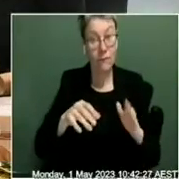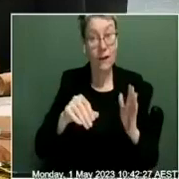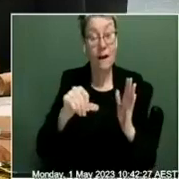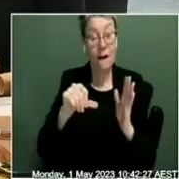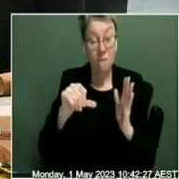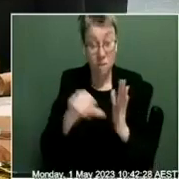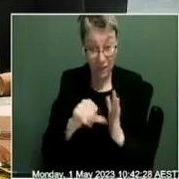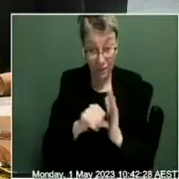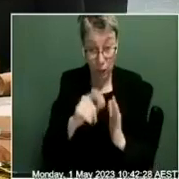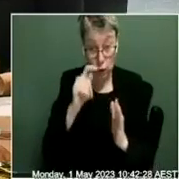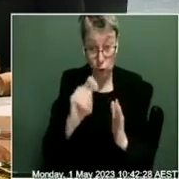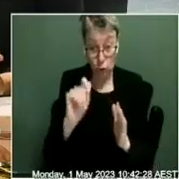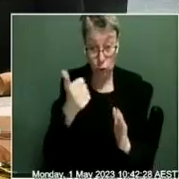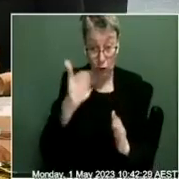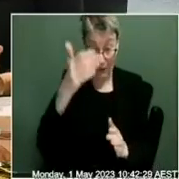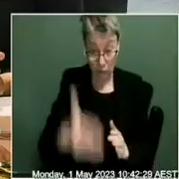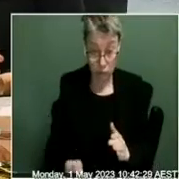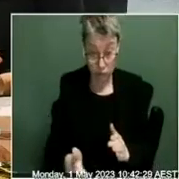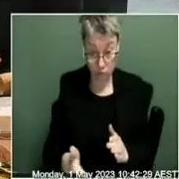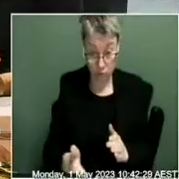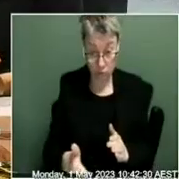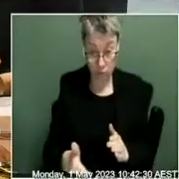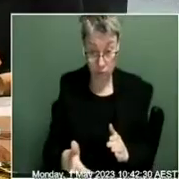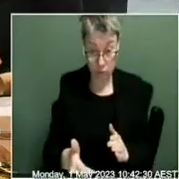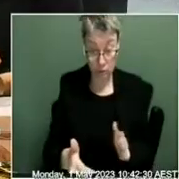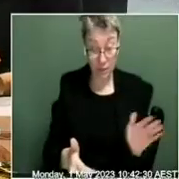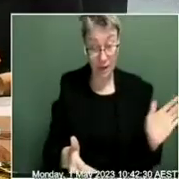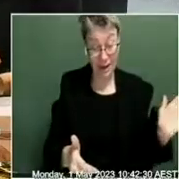answer that question?